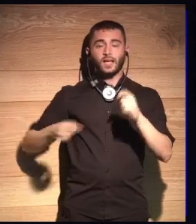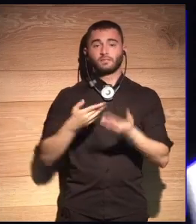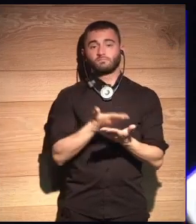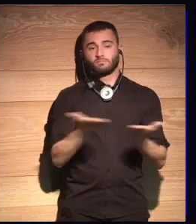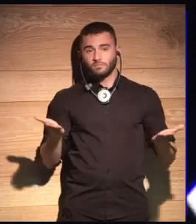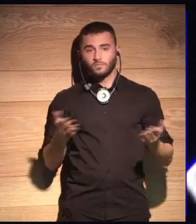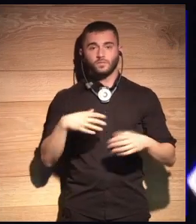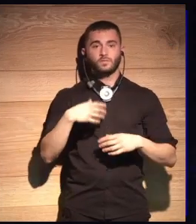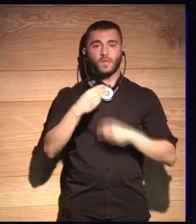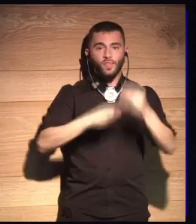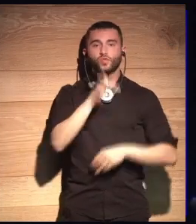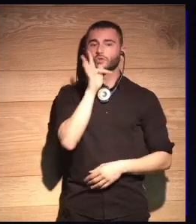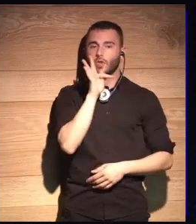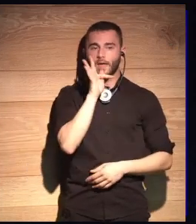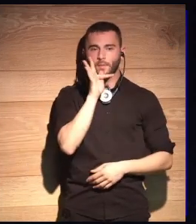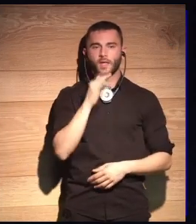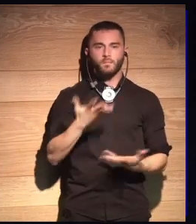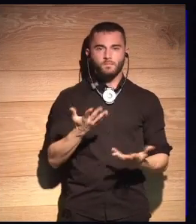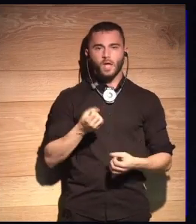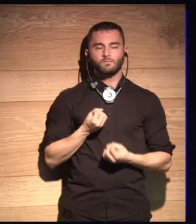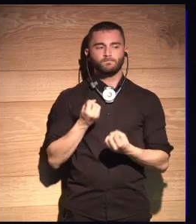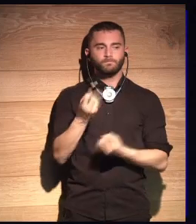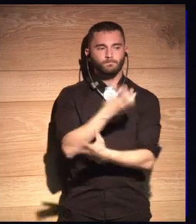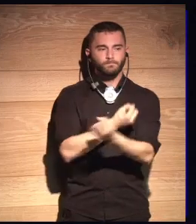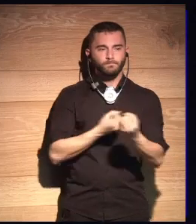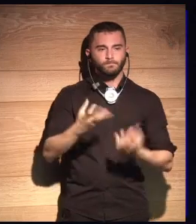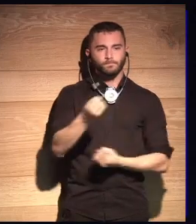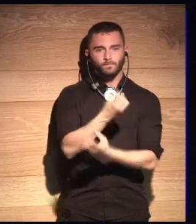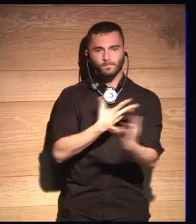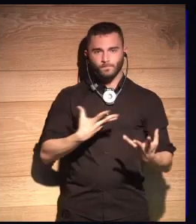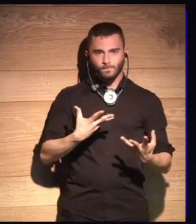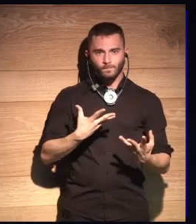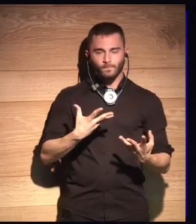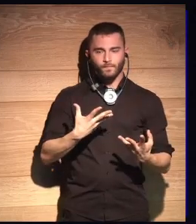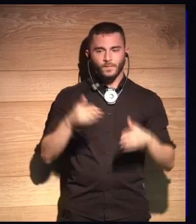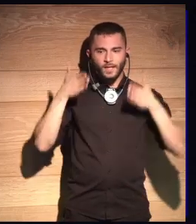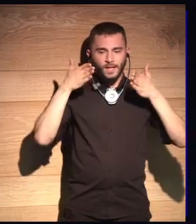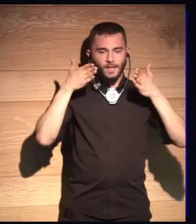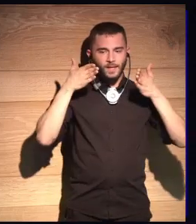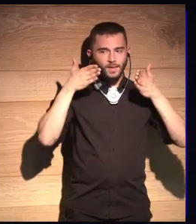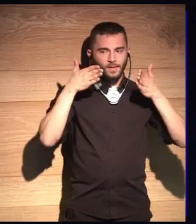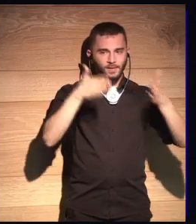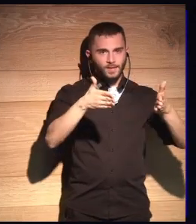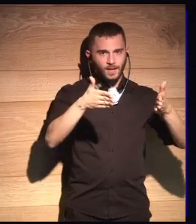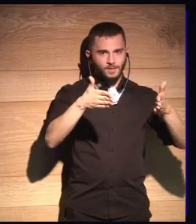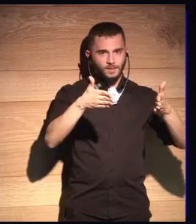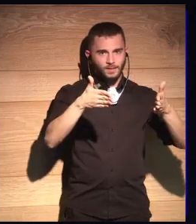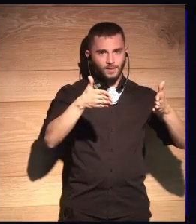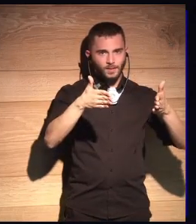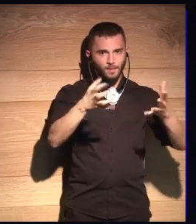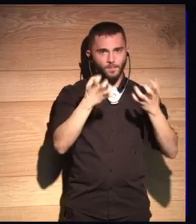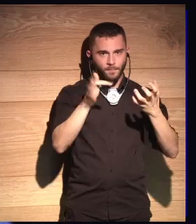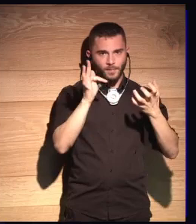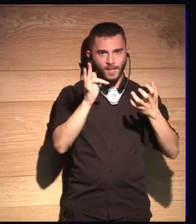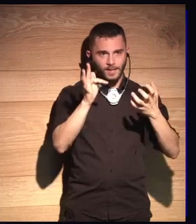it yet, but they're talking about becoming less focused on first mover advantage in some sense. Now, this isn't necessarily closing down a